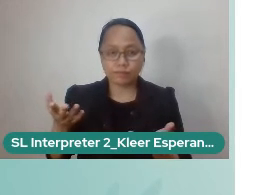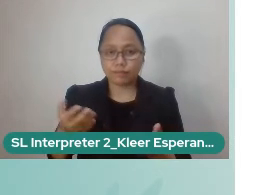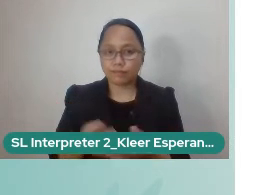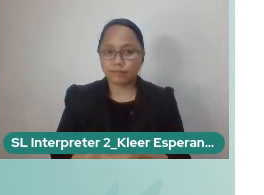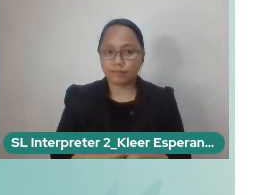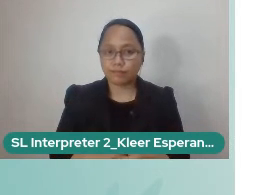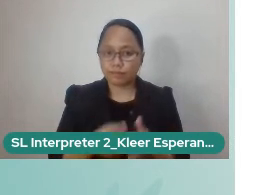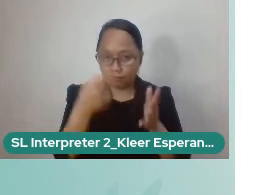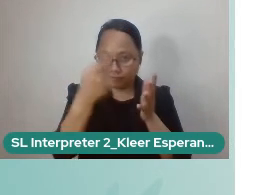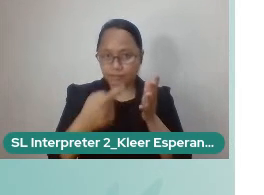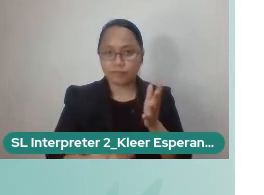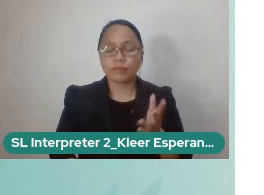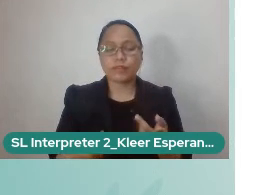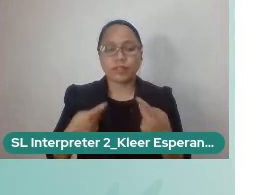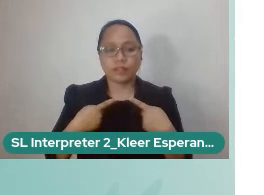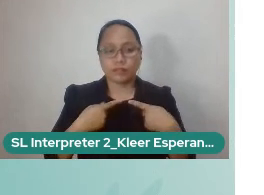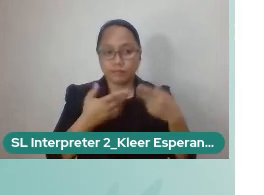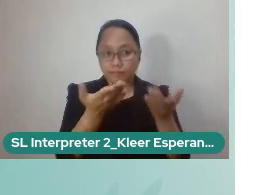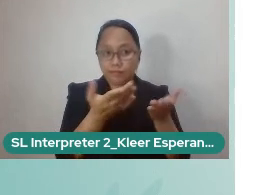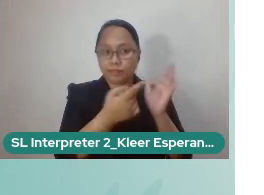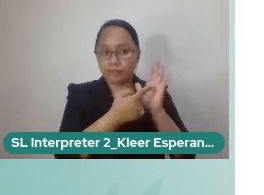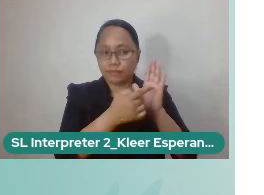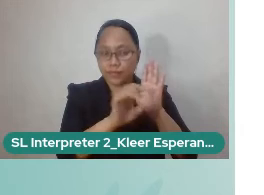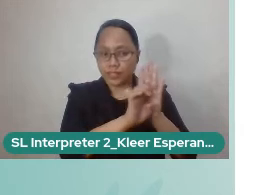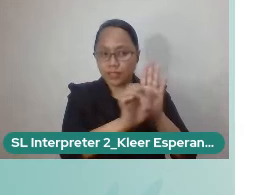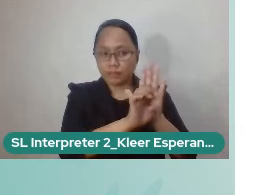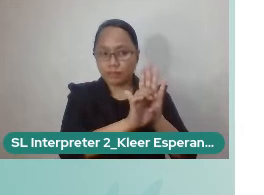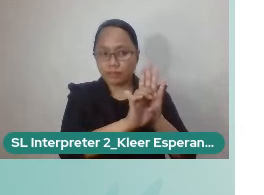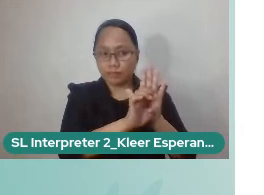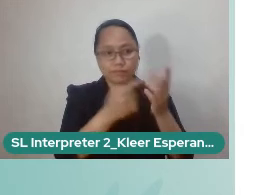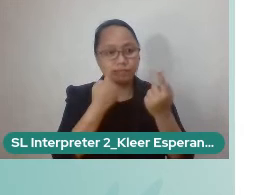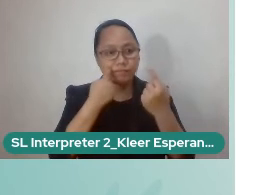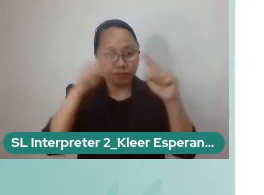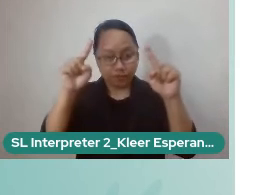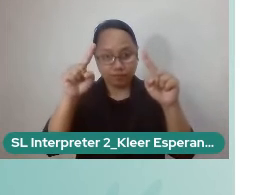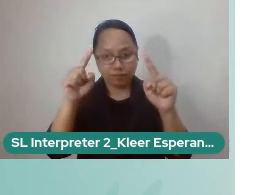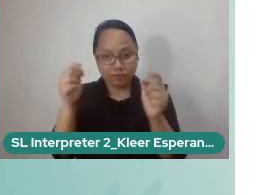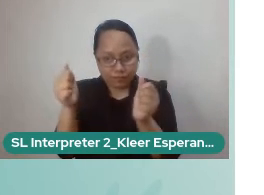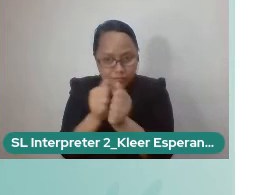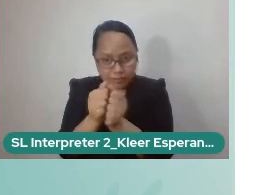And here is the sample poster for our success project. This is